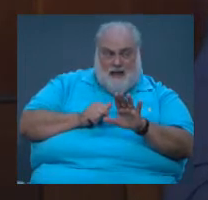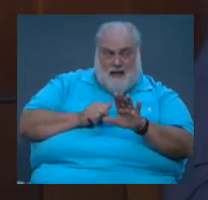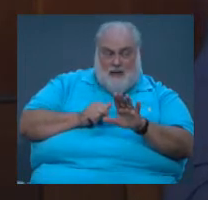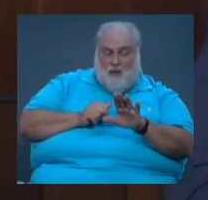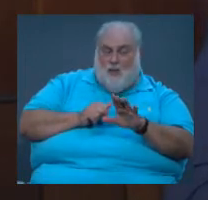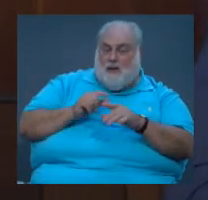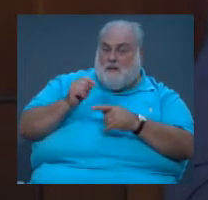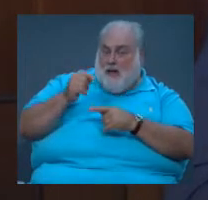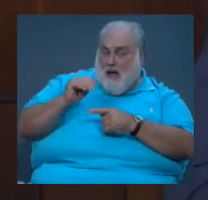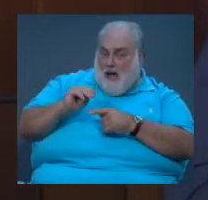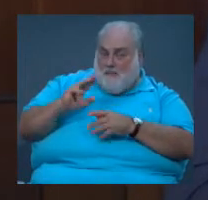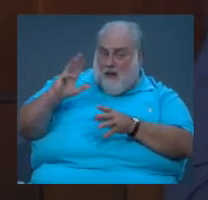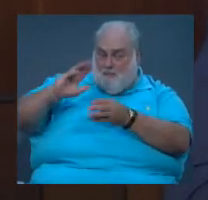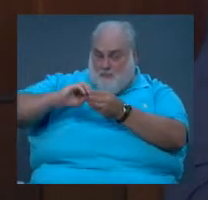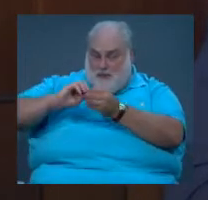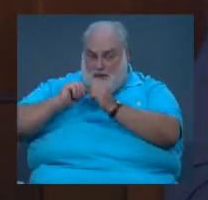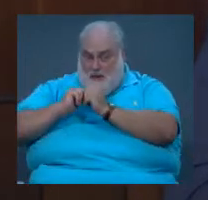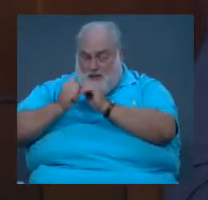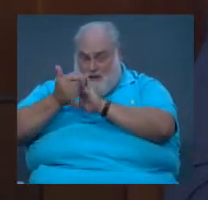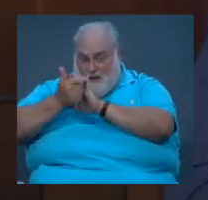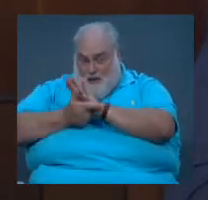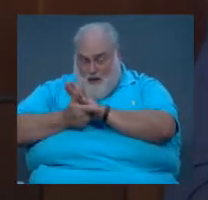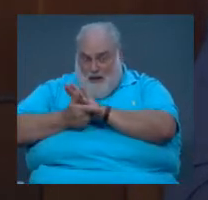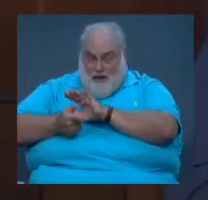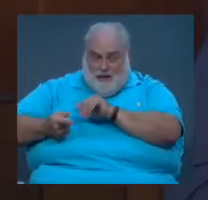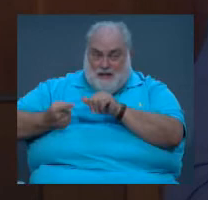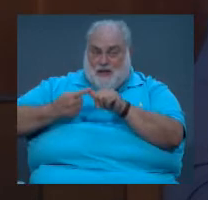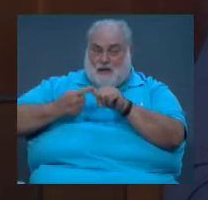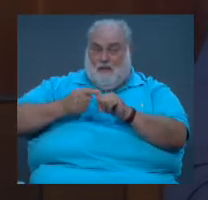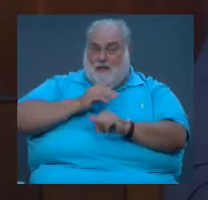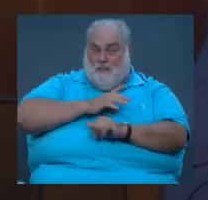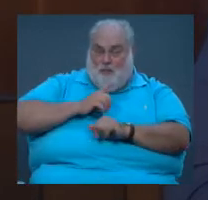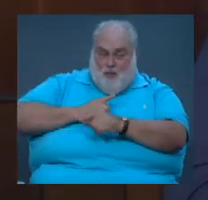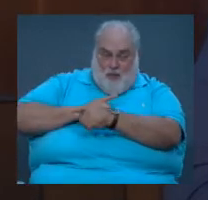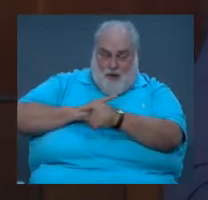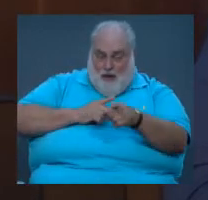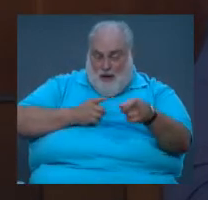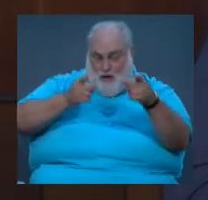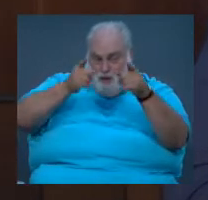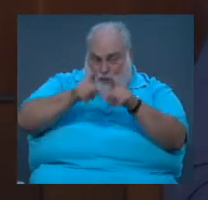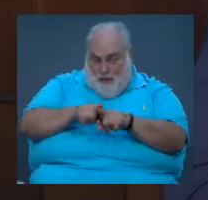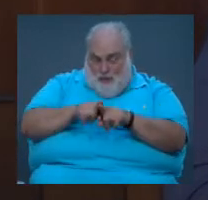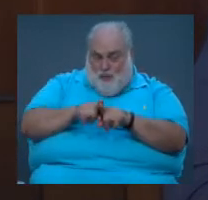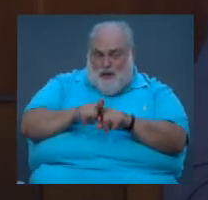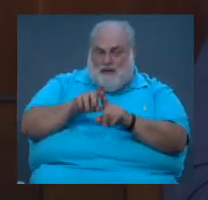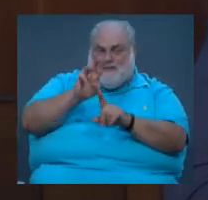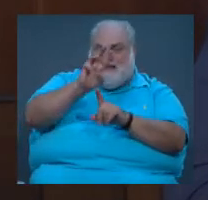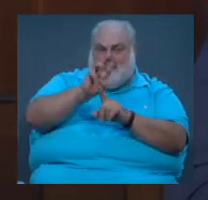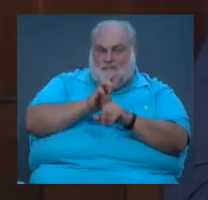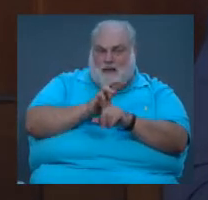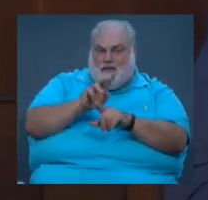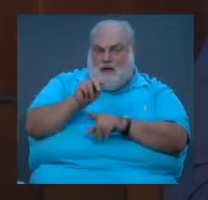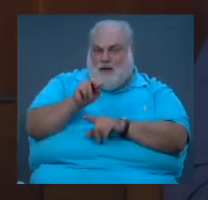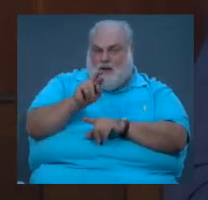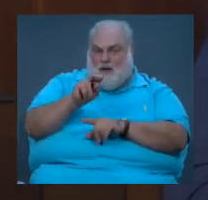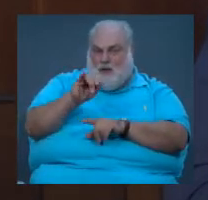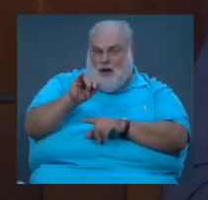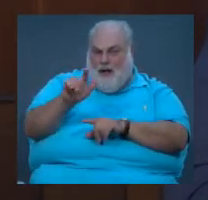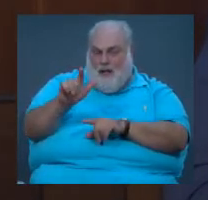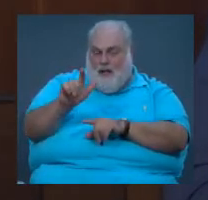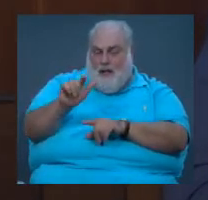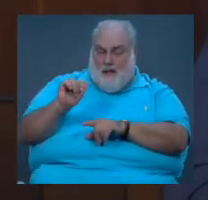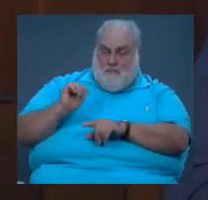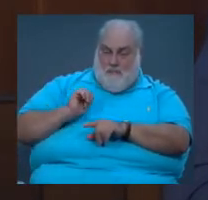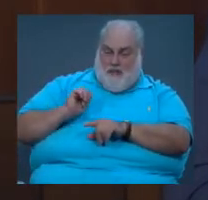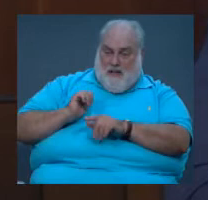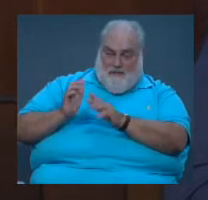while Tom put together the ordinance, initially this board agreed to do a 6-month trial. I've